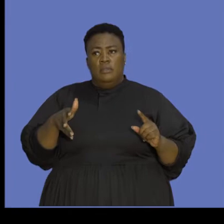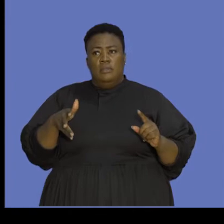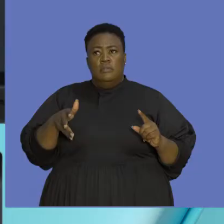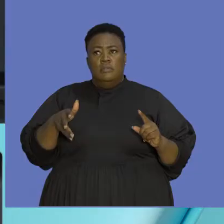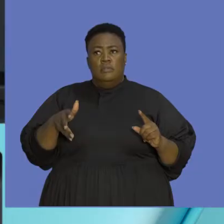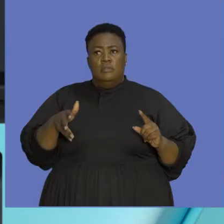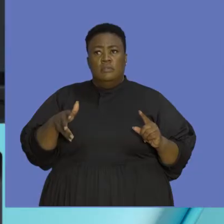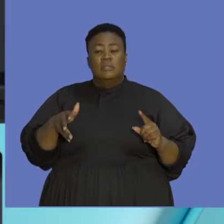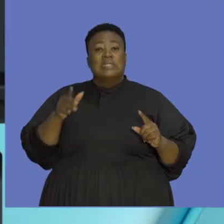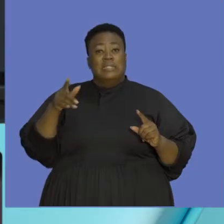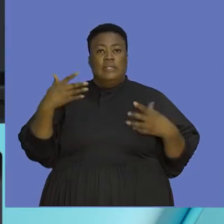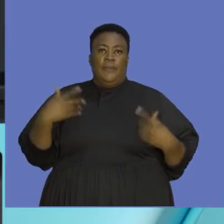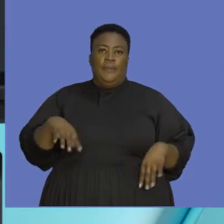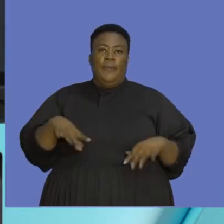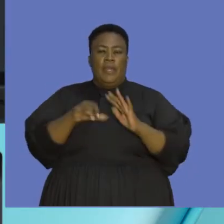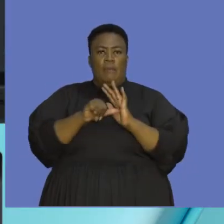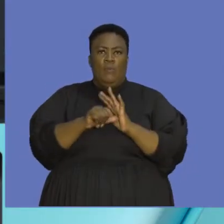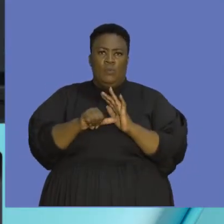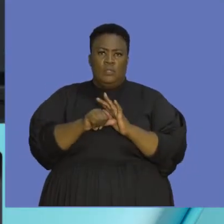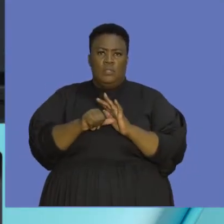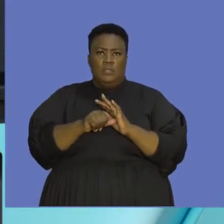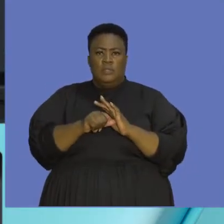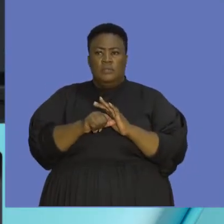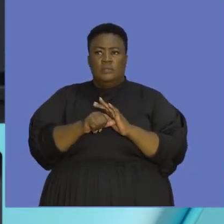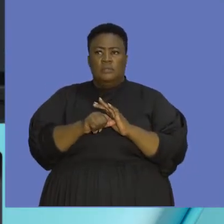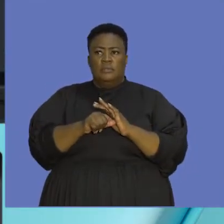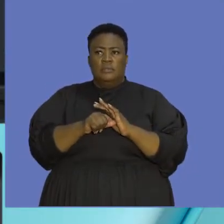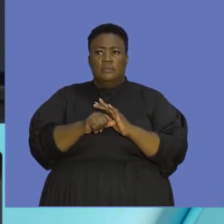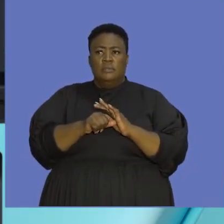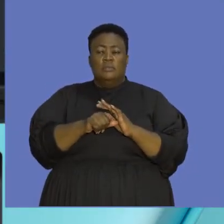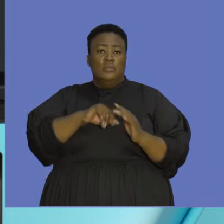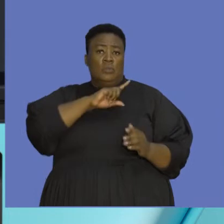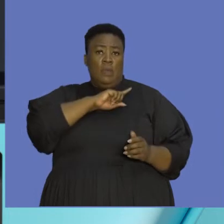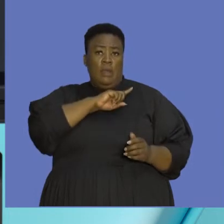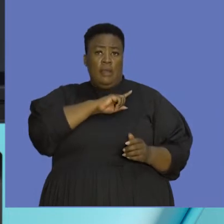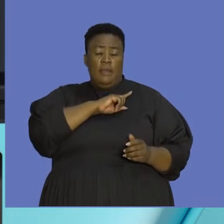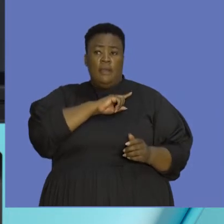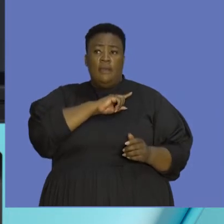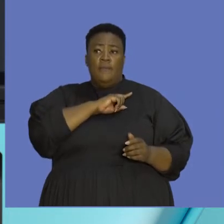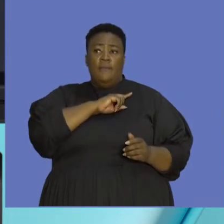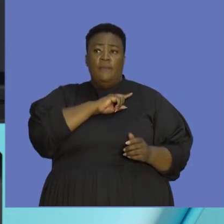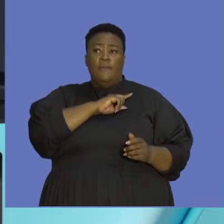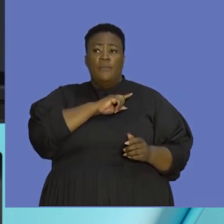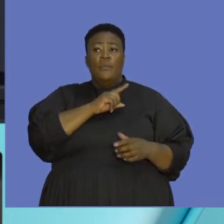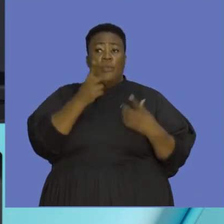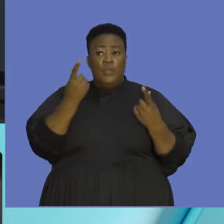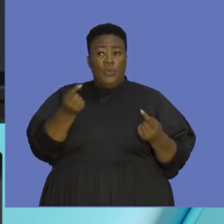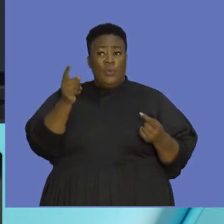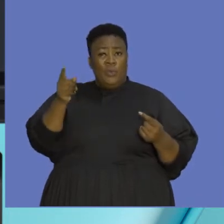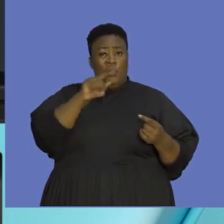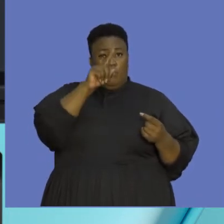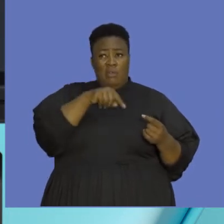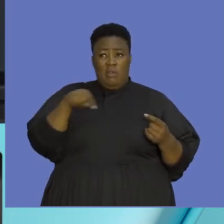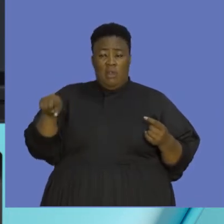This is beyond important in terms of your understanding, guys, because when we look at these